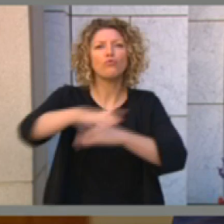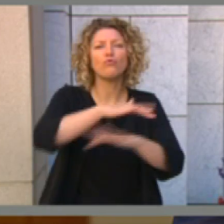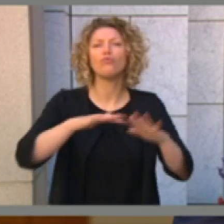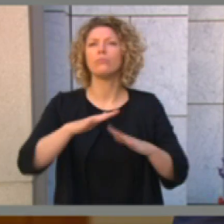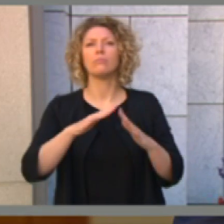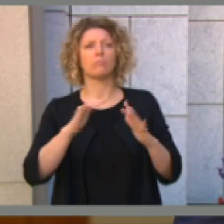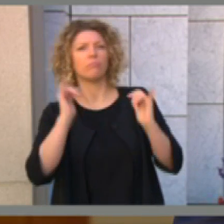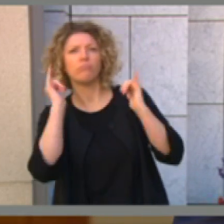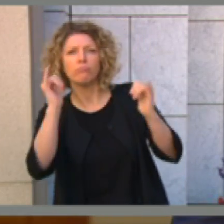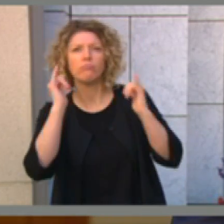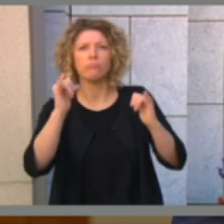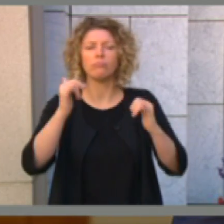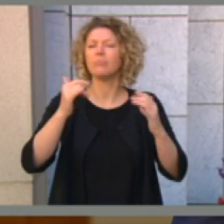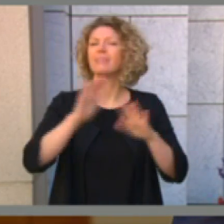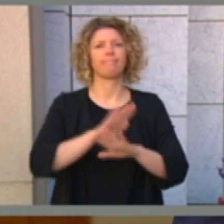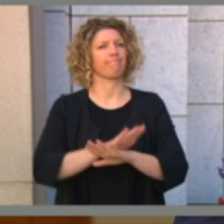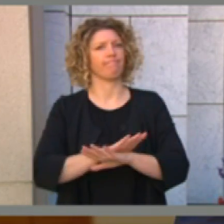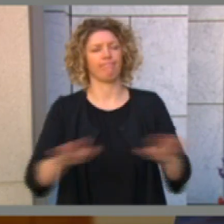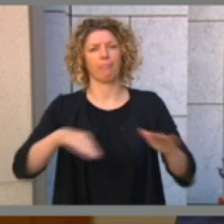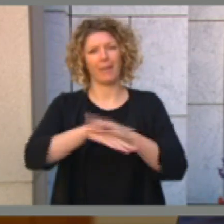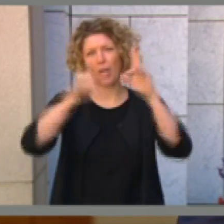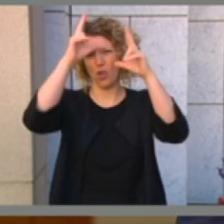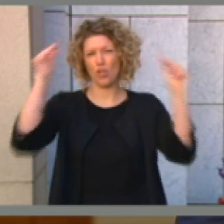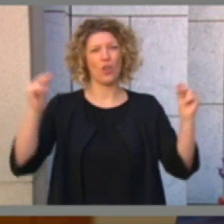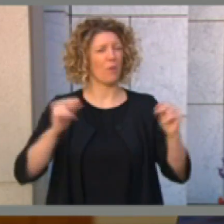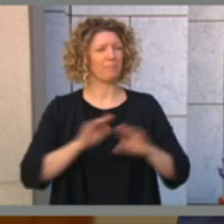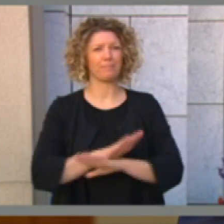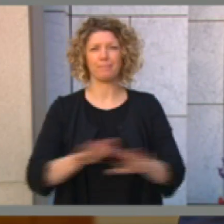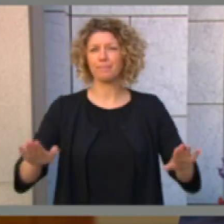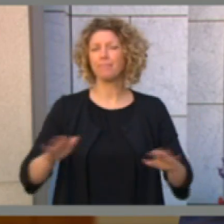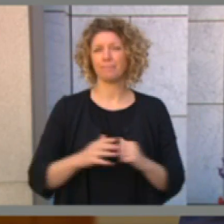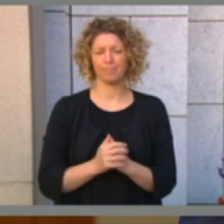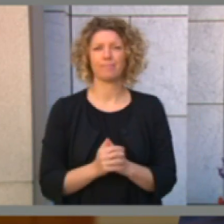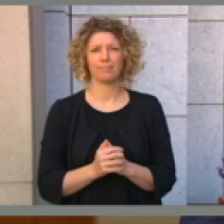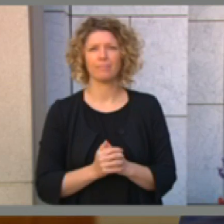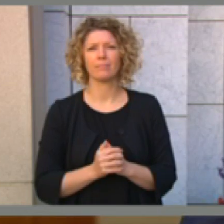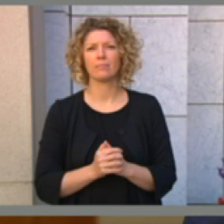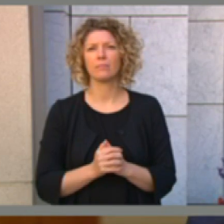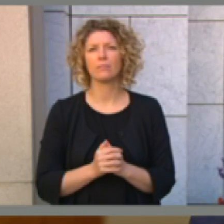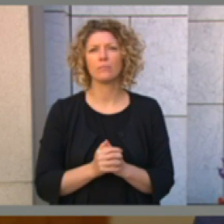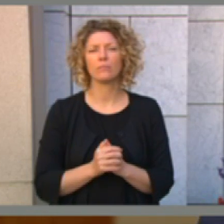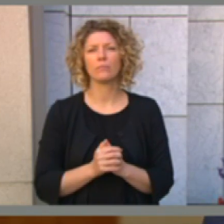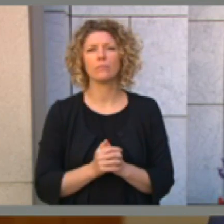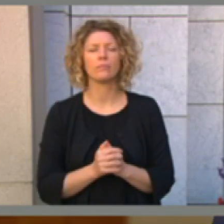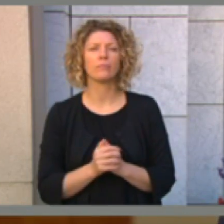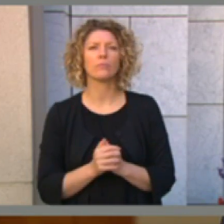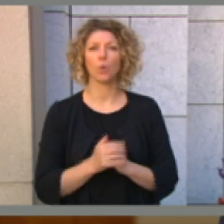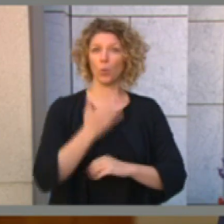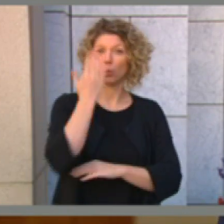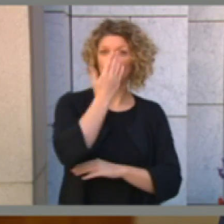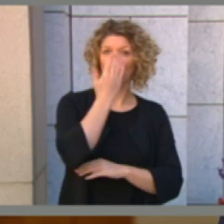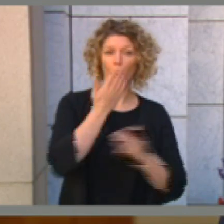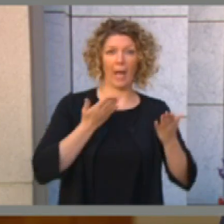social activities or entertainment, to be permitted at this time. No school groups of any size should be allowed to visit aged